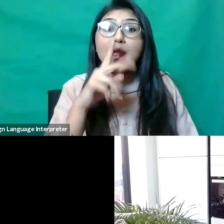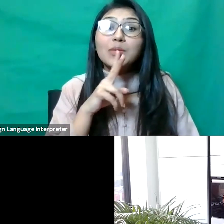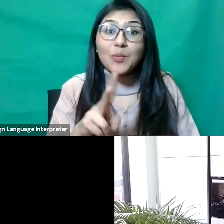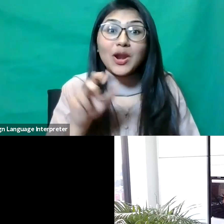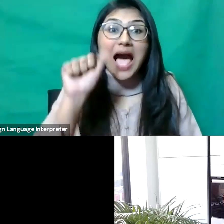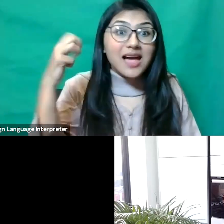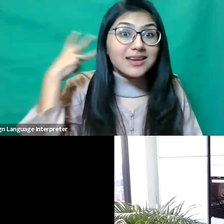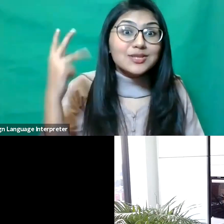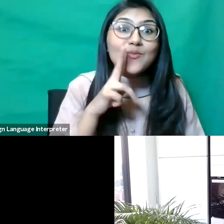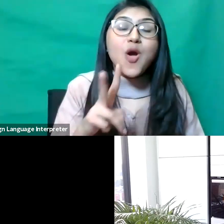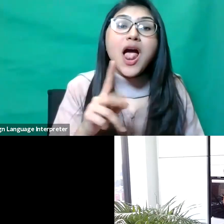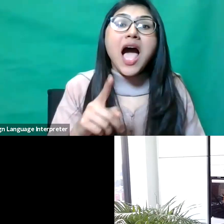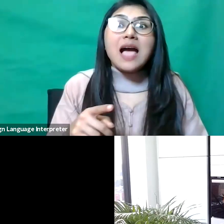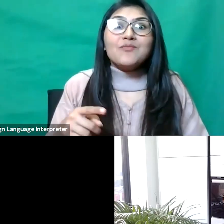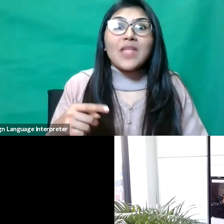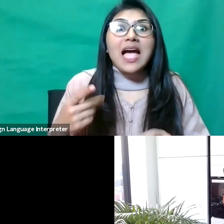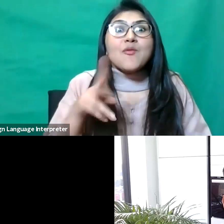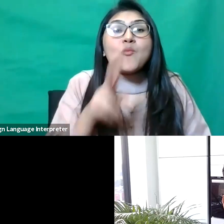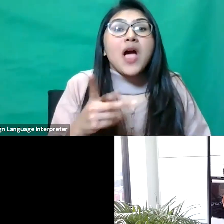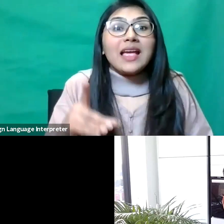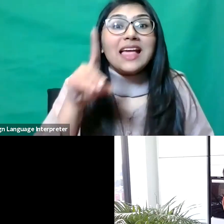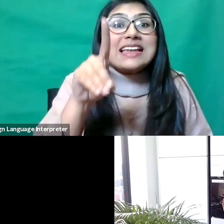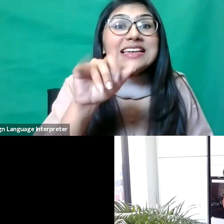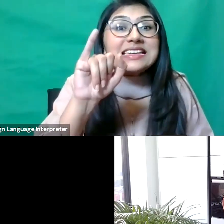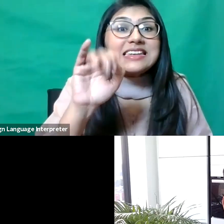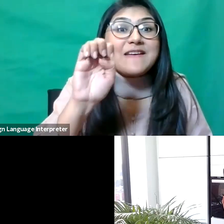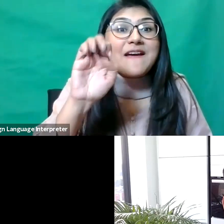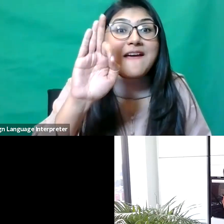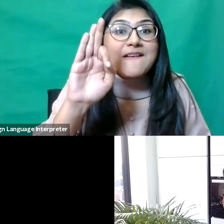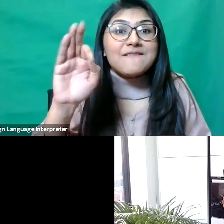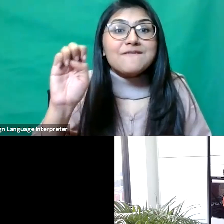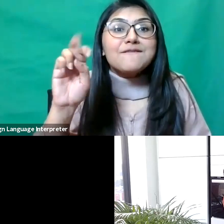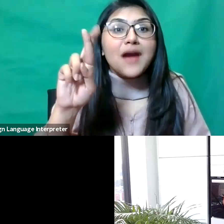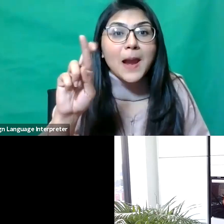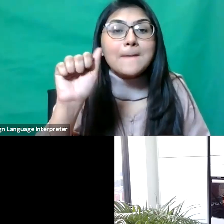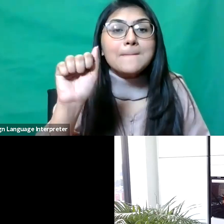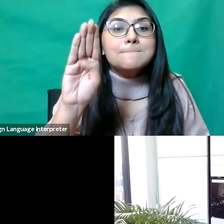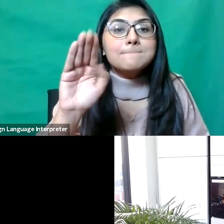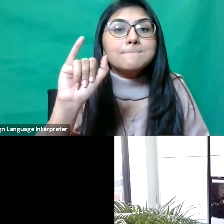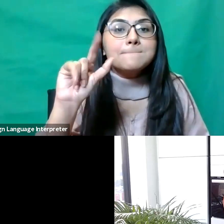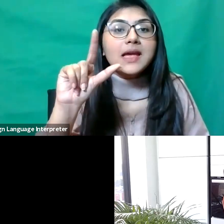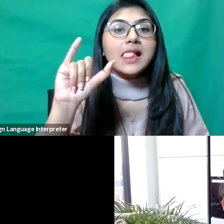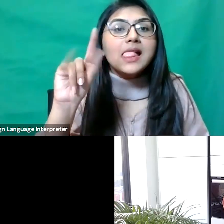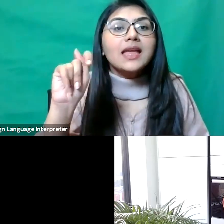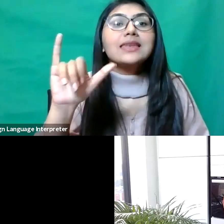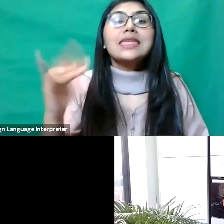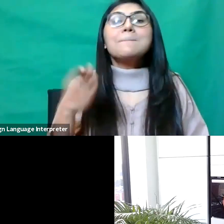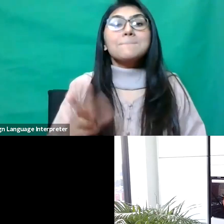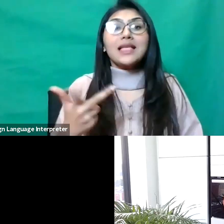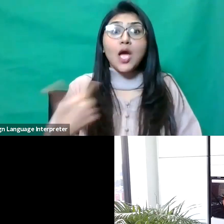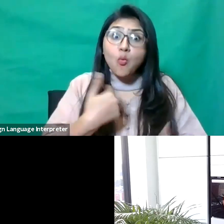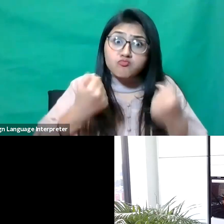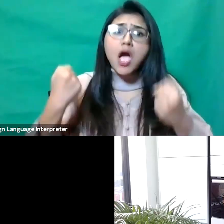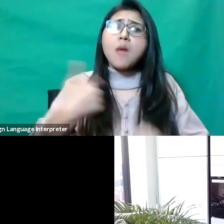your differability, you learn to love yourself. And the moment you learn to love yourself, you open up the doors